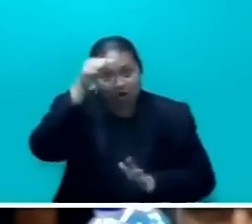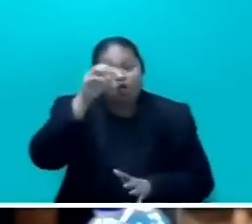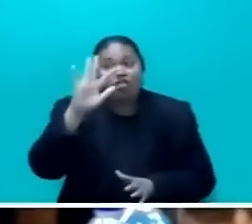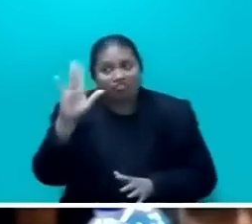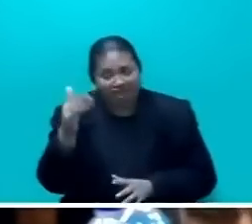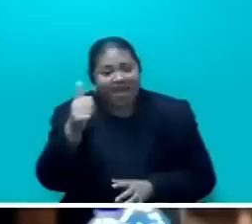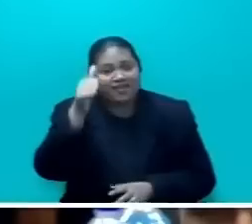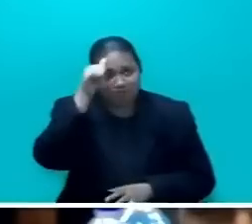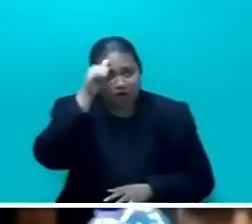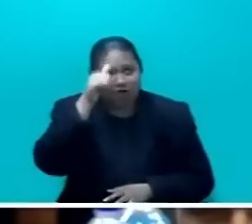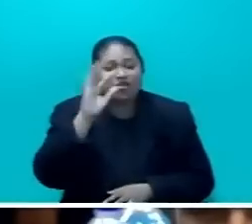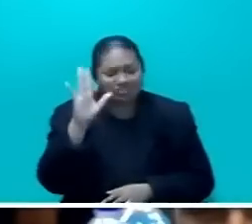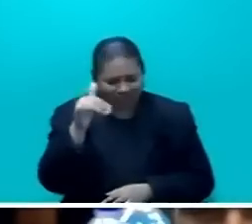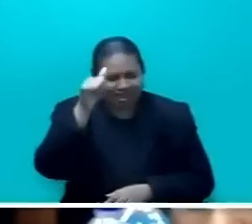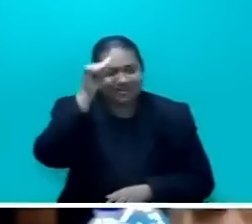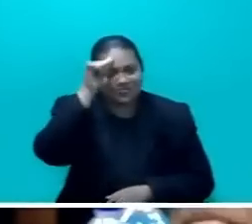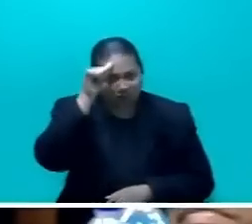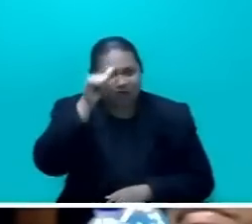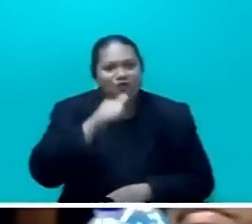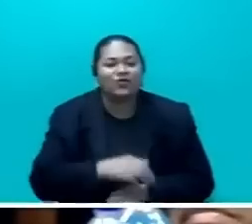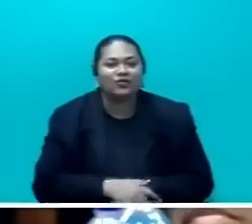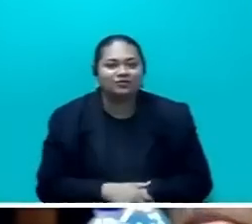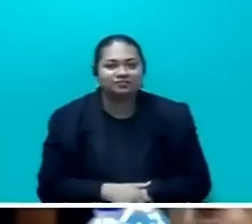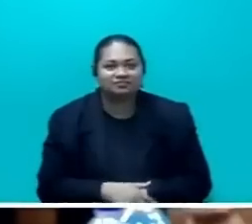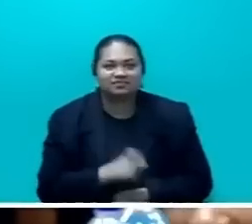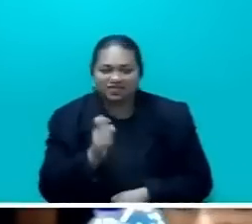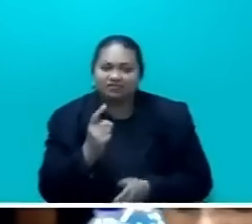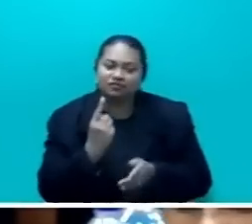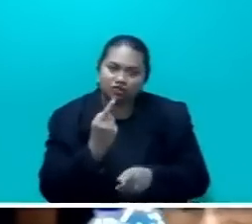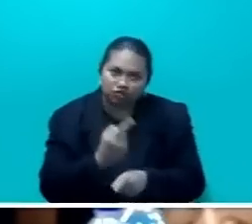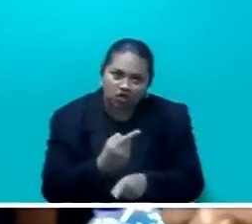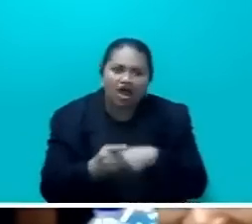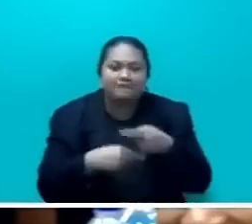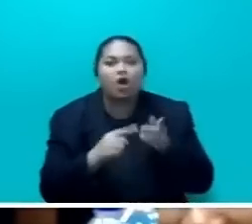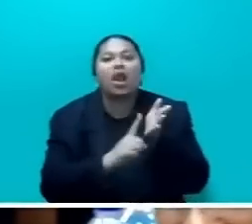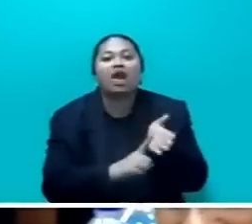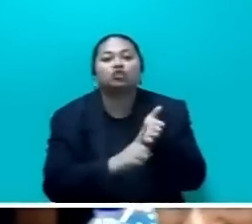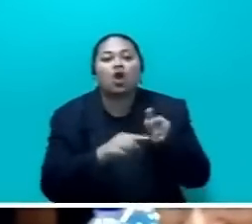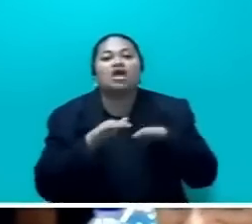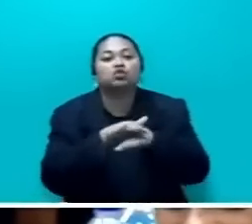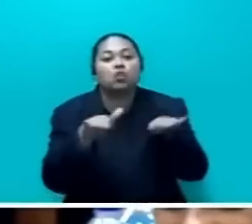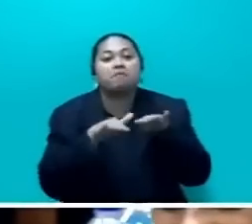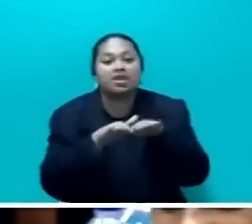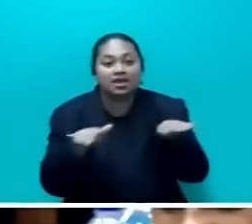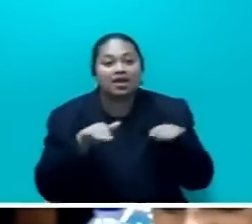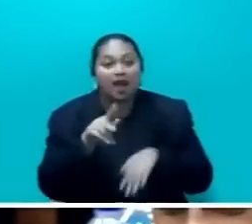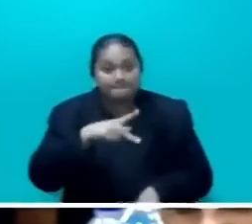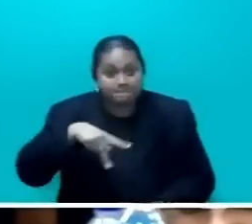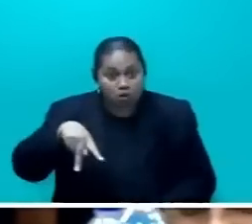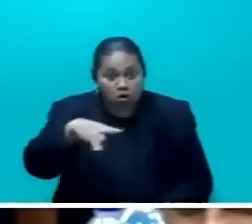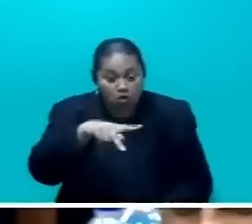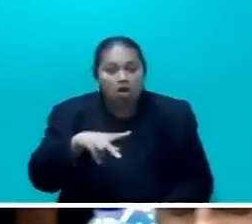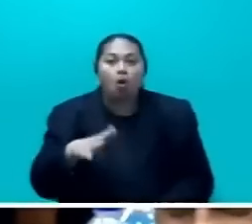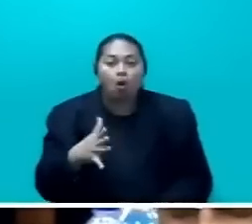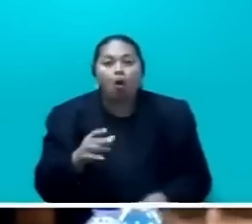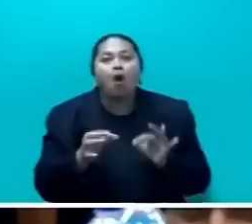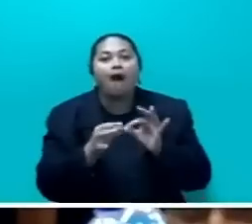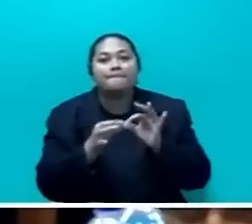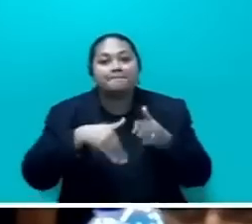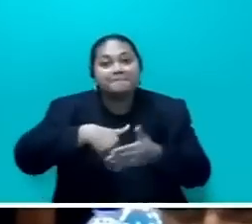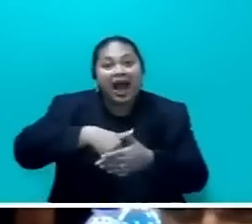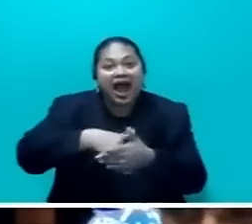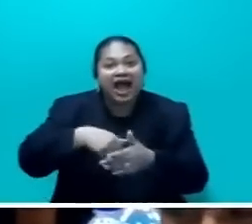They know, Mr. Speaker. Either you talk about Lotoka swimming pool, whether you talk about Bar Stadium, whether you talk